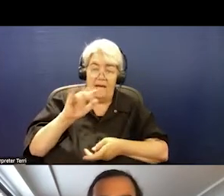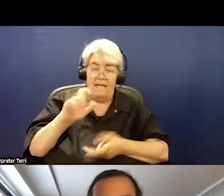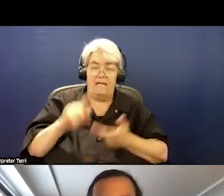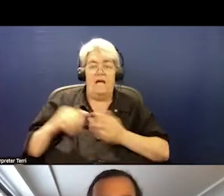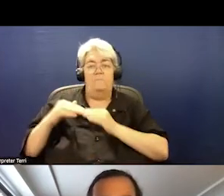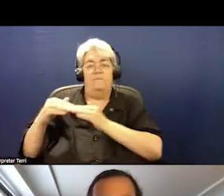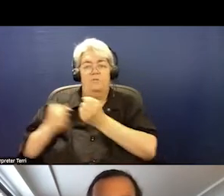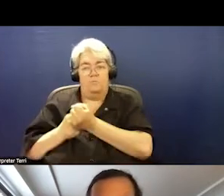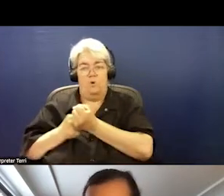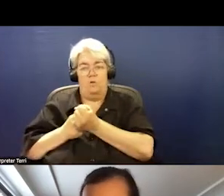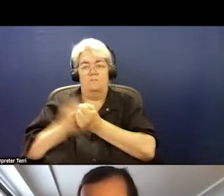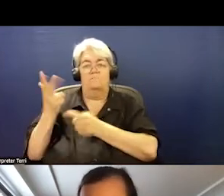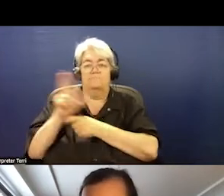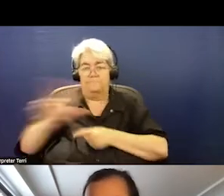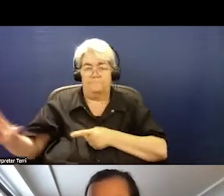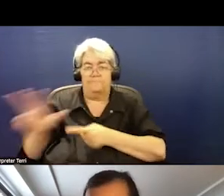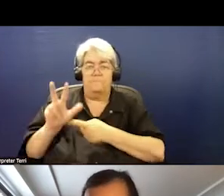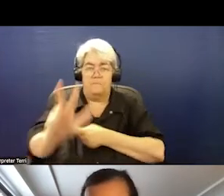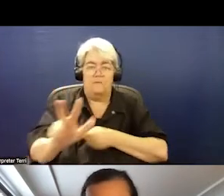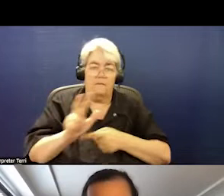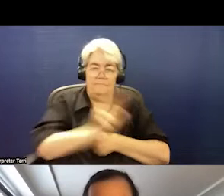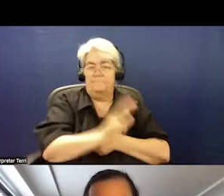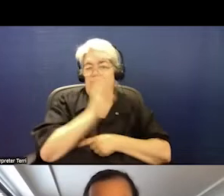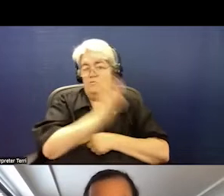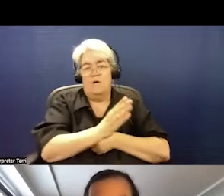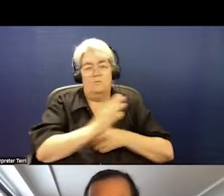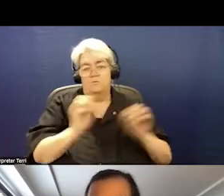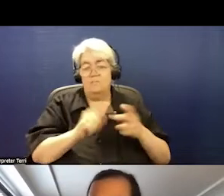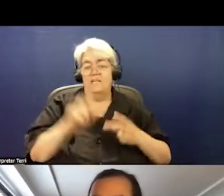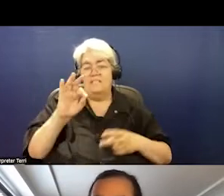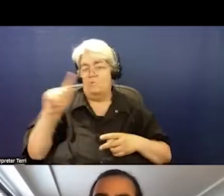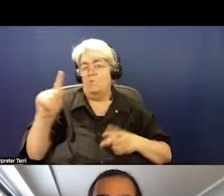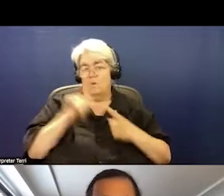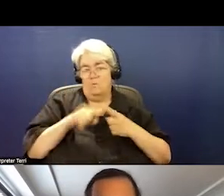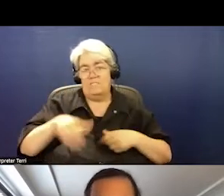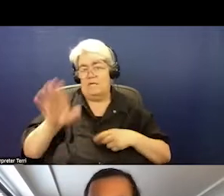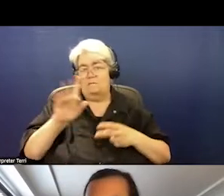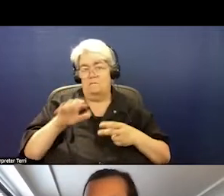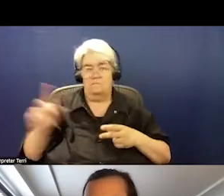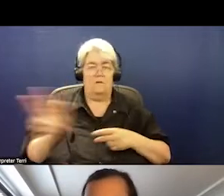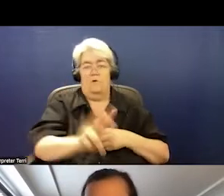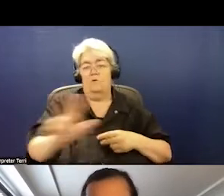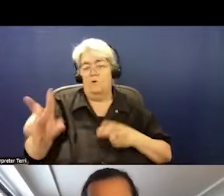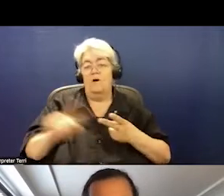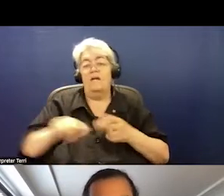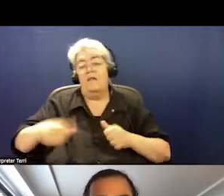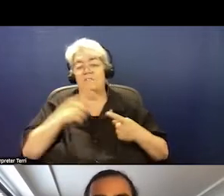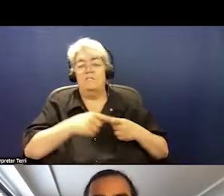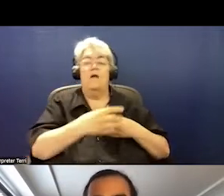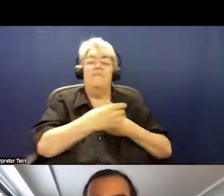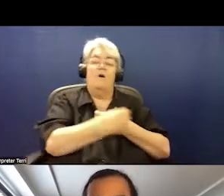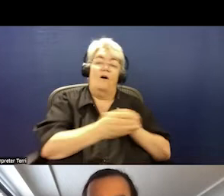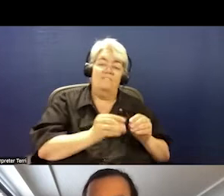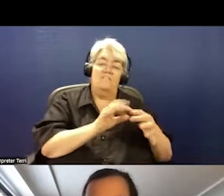team provides direct crisis response, again, dispatched by 911, and there's also an accompanying team called Office of Coordinated Care